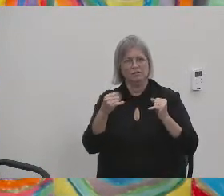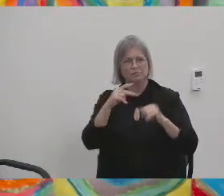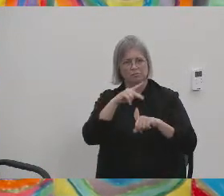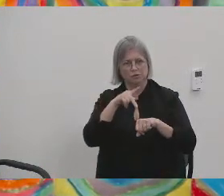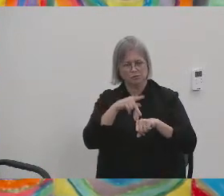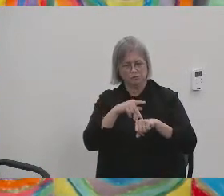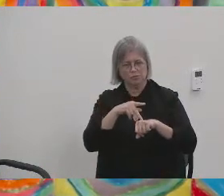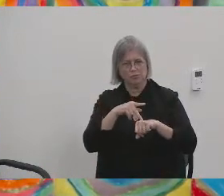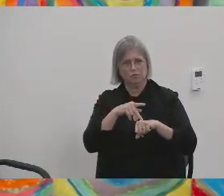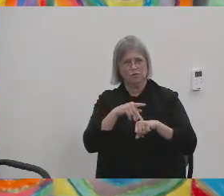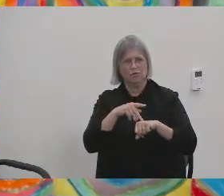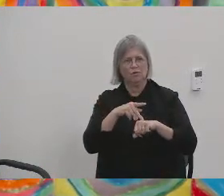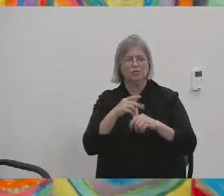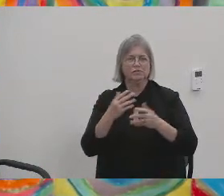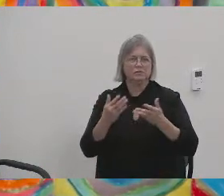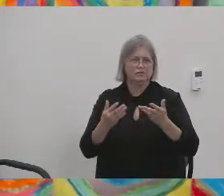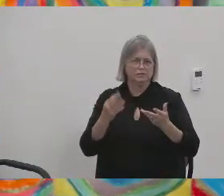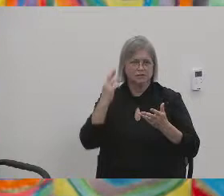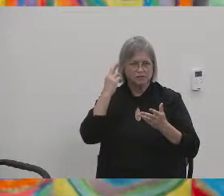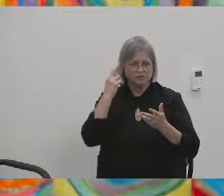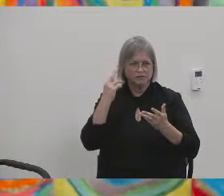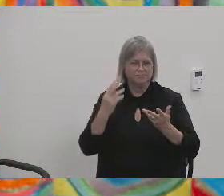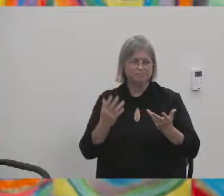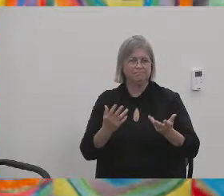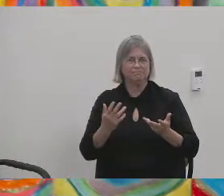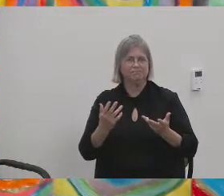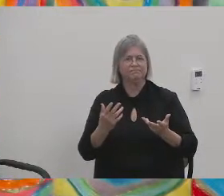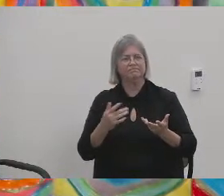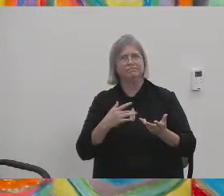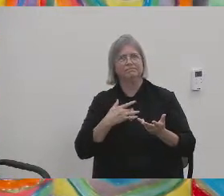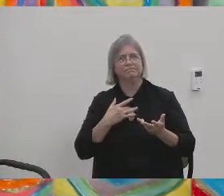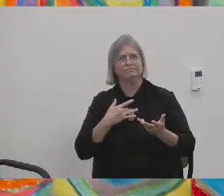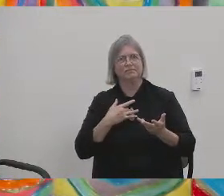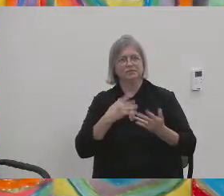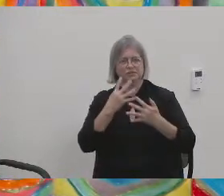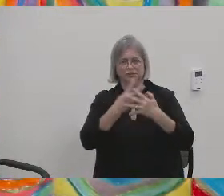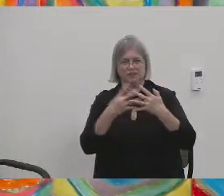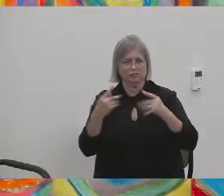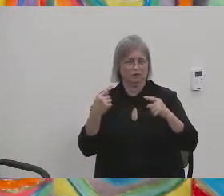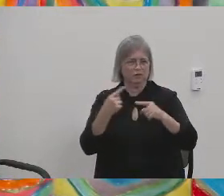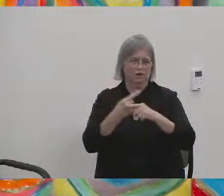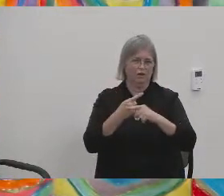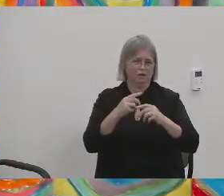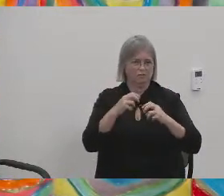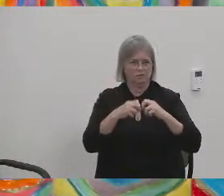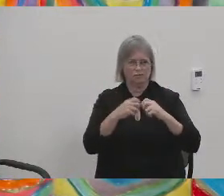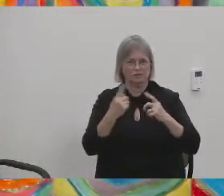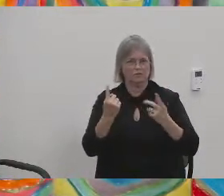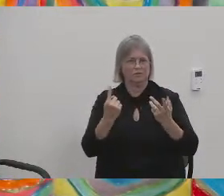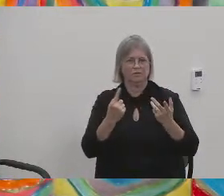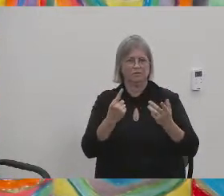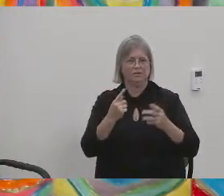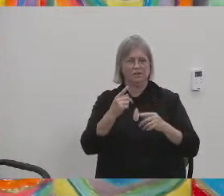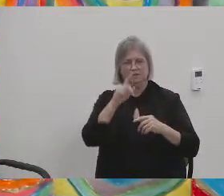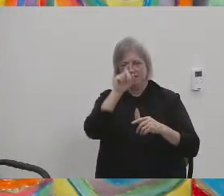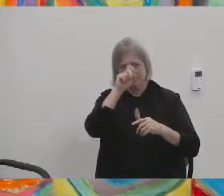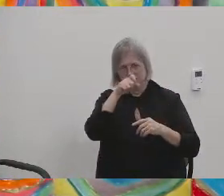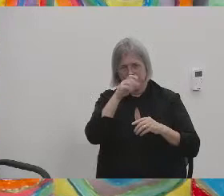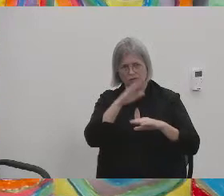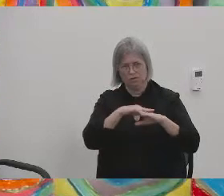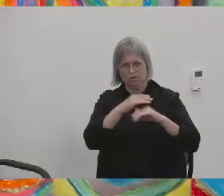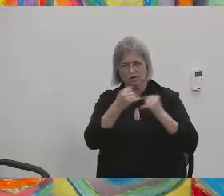principal due to what I consider as scheduling issues. Eagle Online for 6th grade